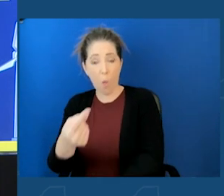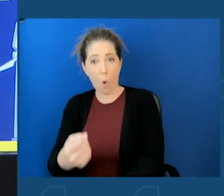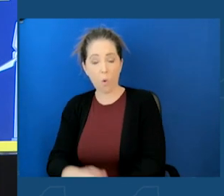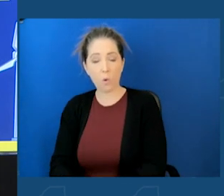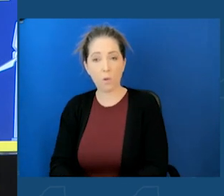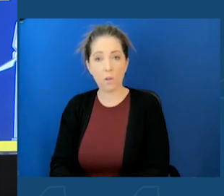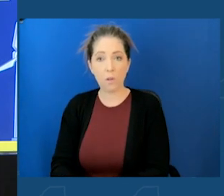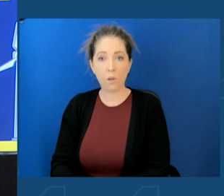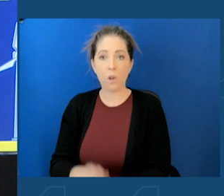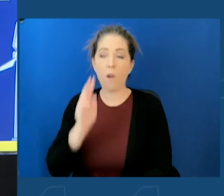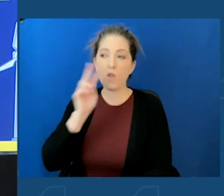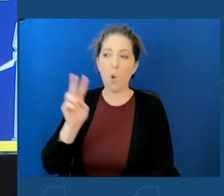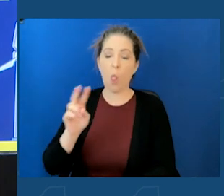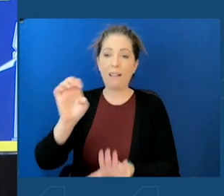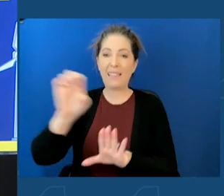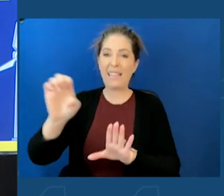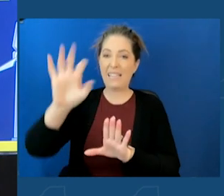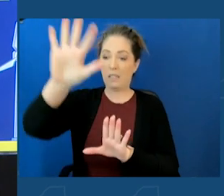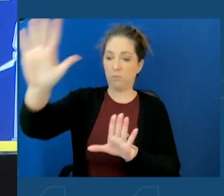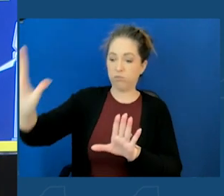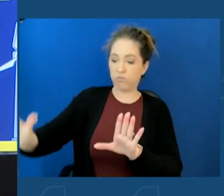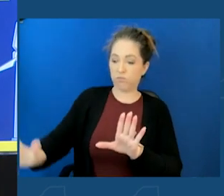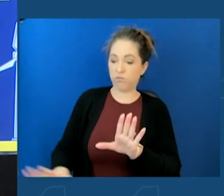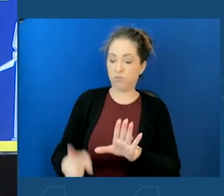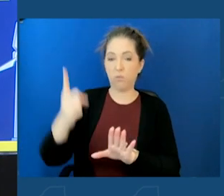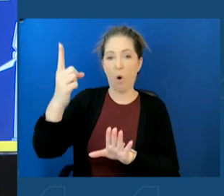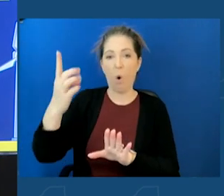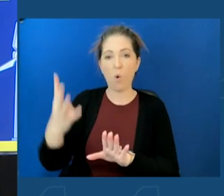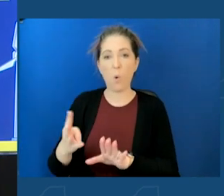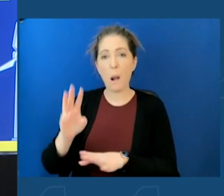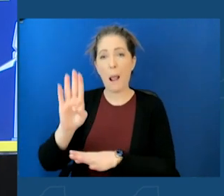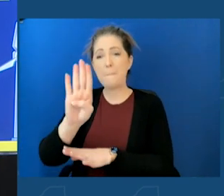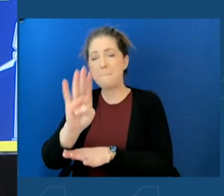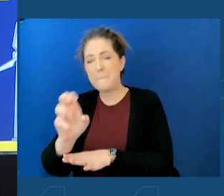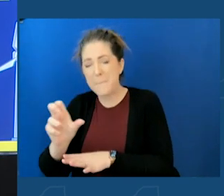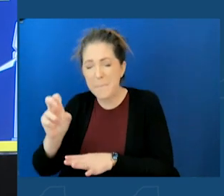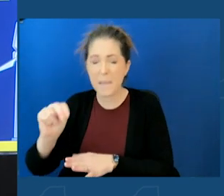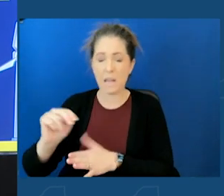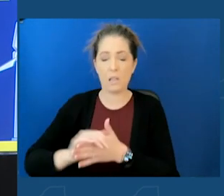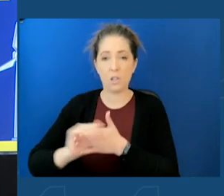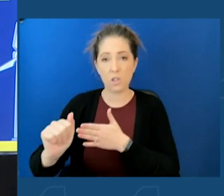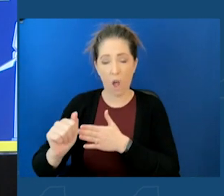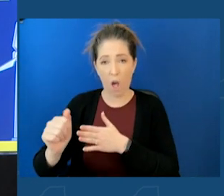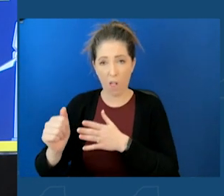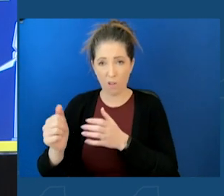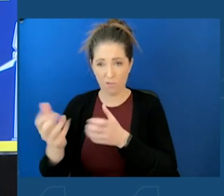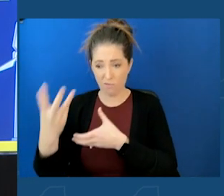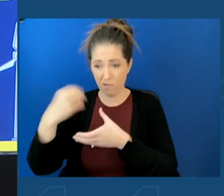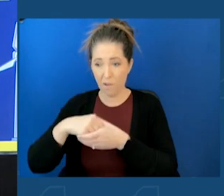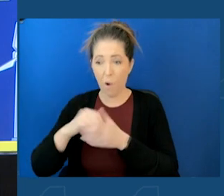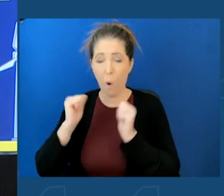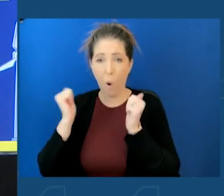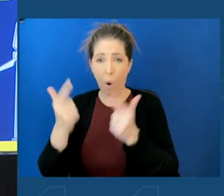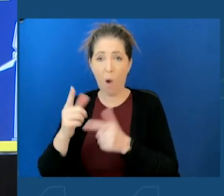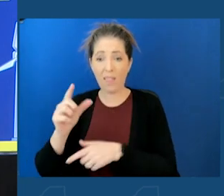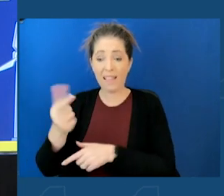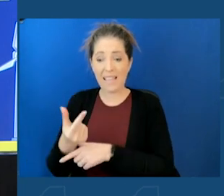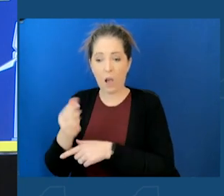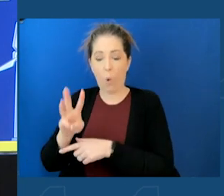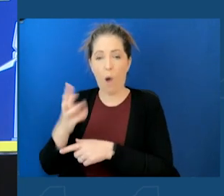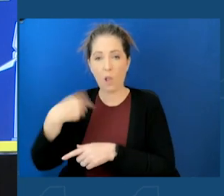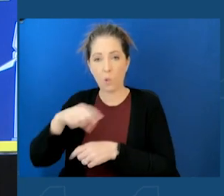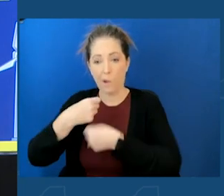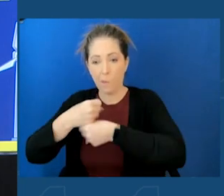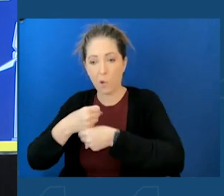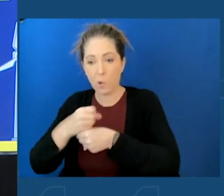almost $250 million with all of the gigawatts that we're producing in the future. That's economic